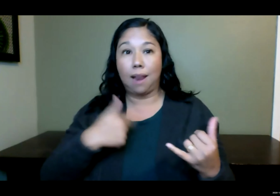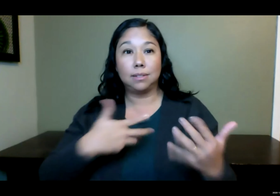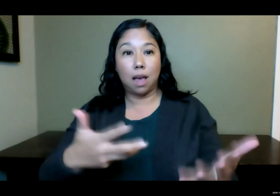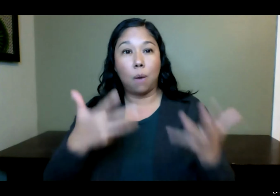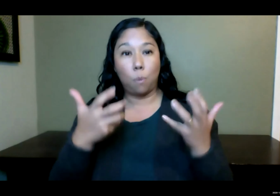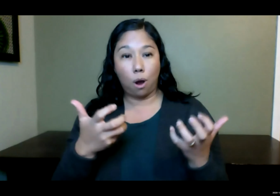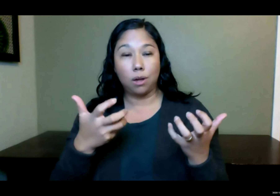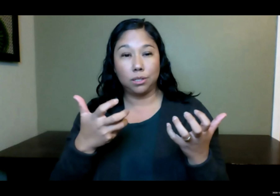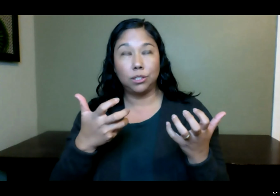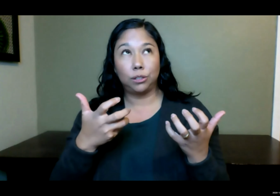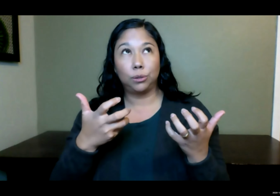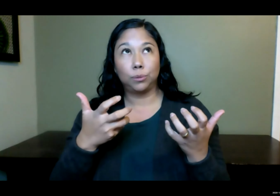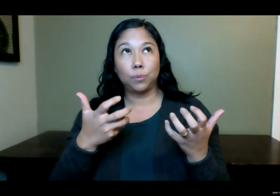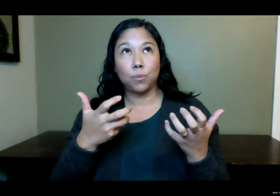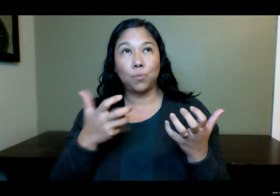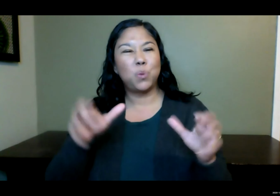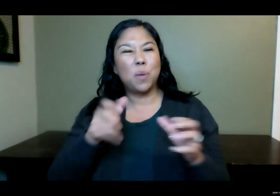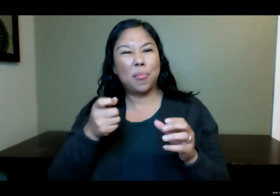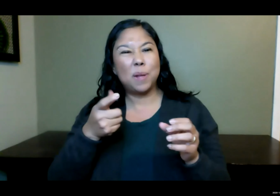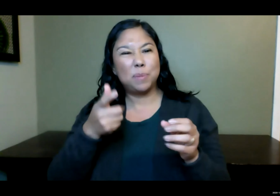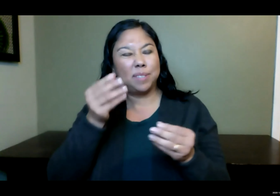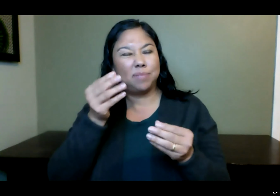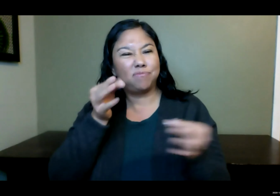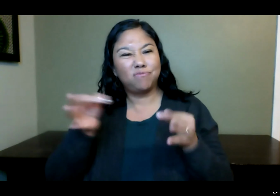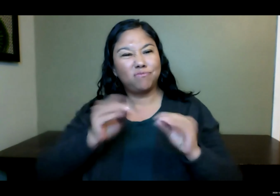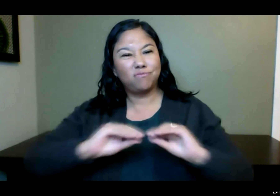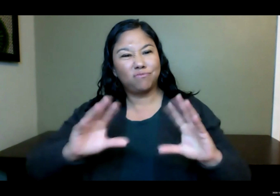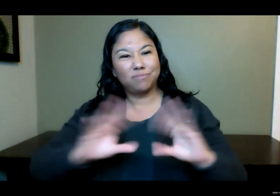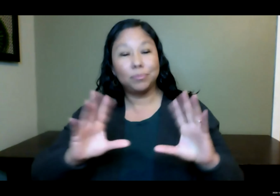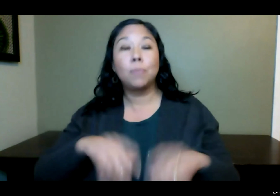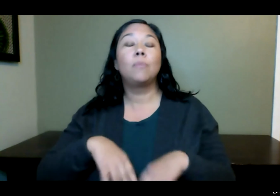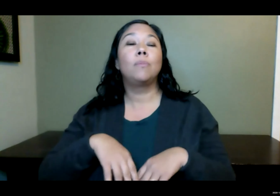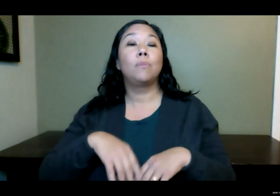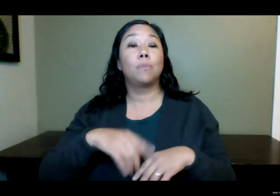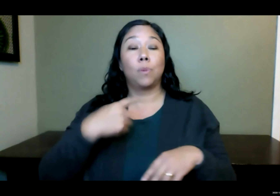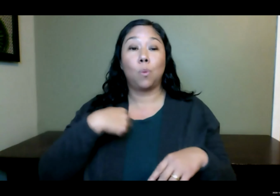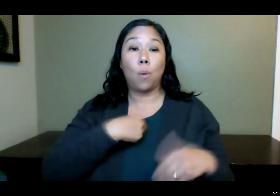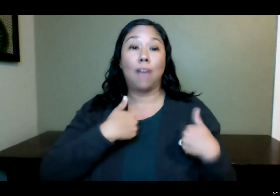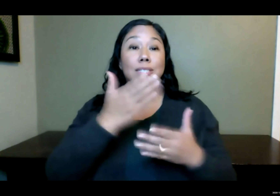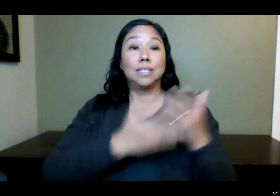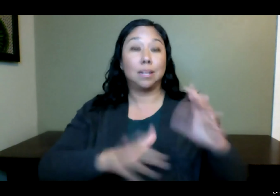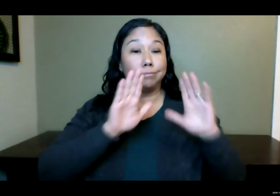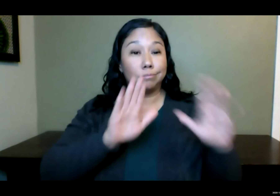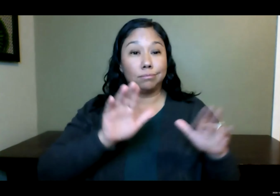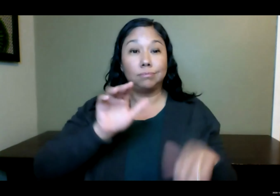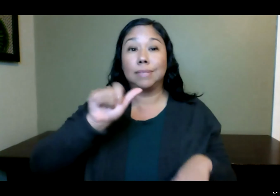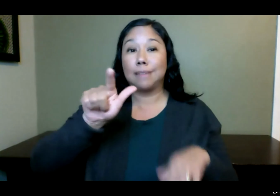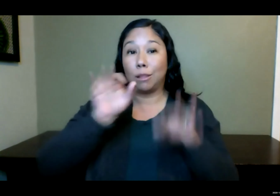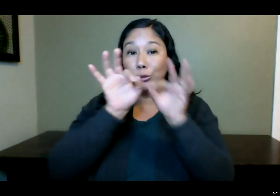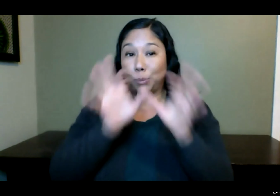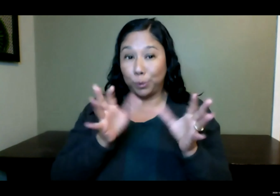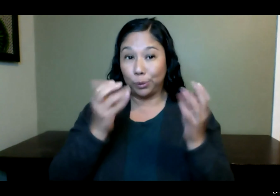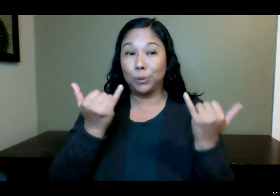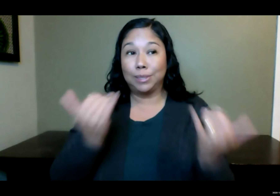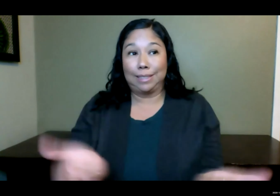to do a little housekeeping. We have a couple wonderful American Sign Language interpreters with